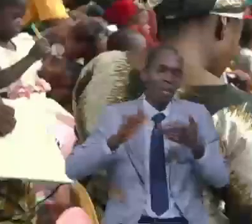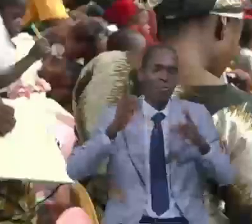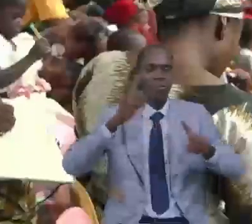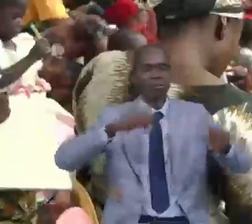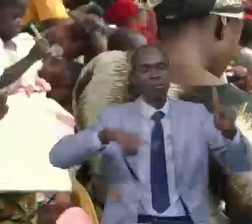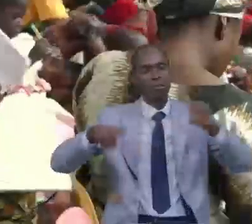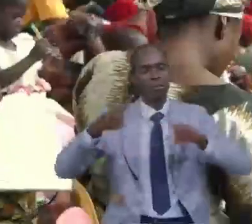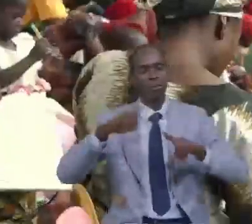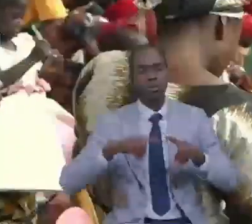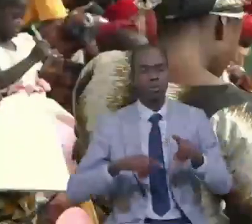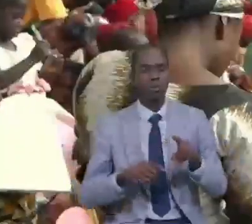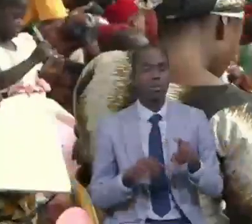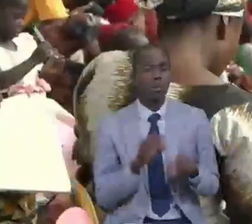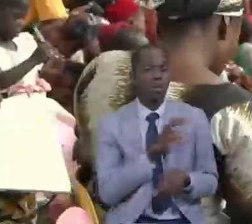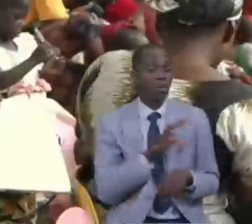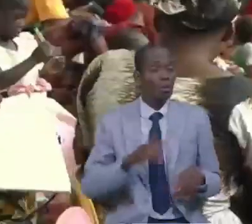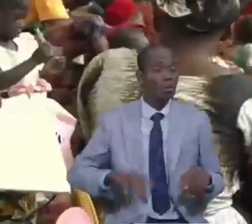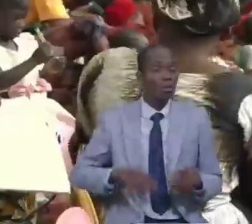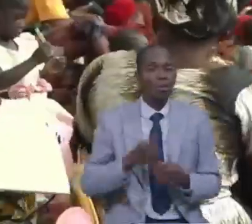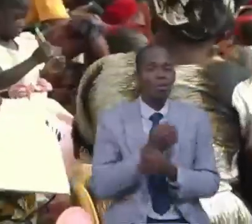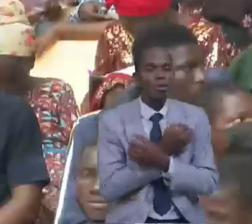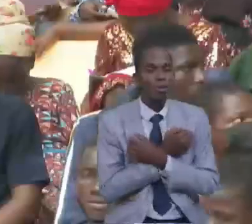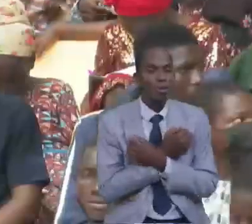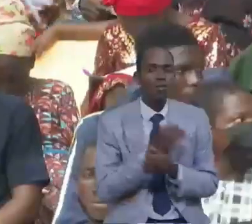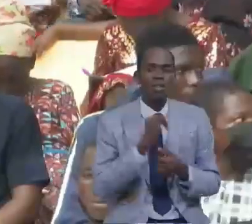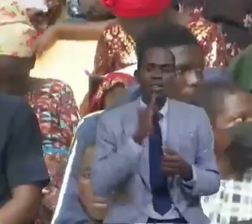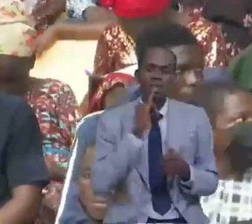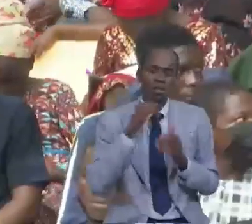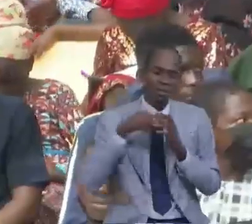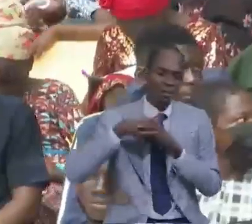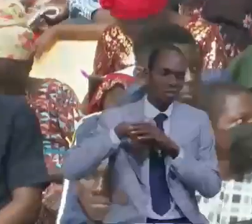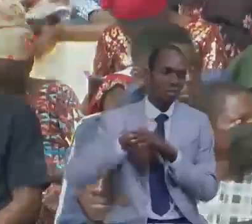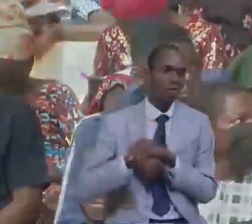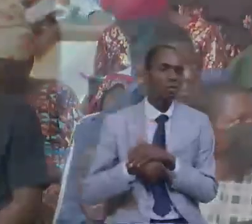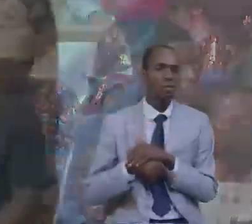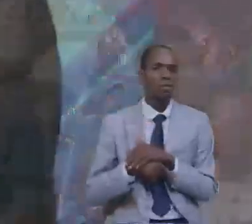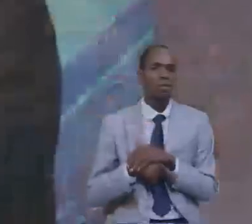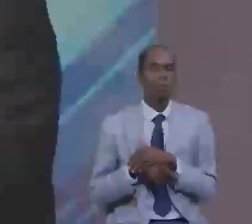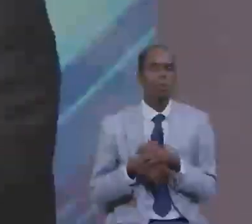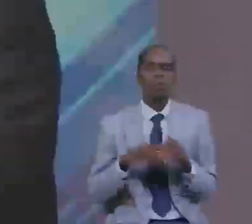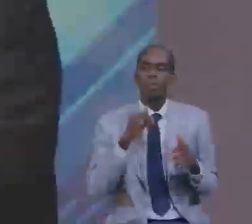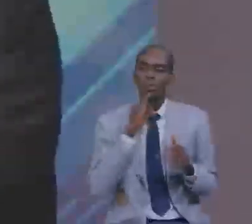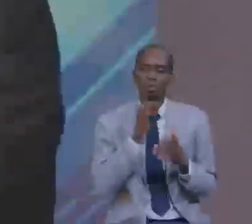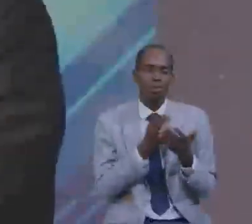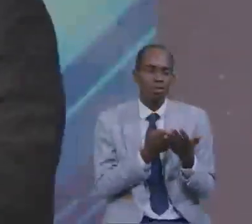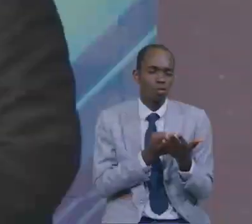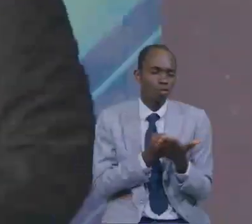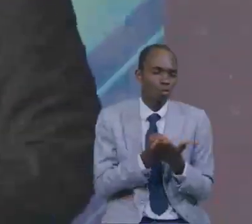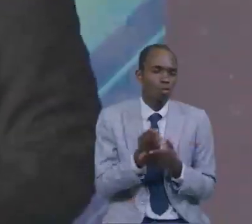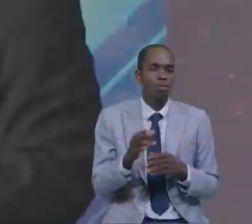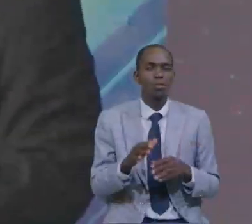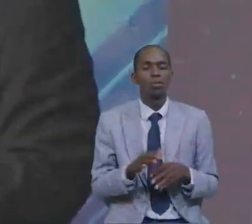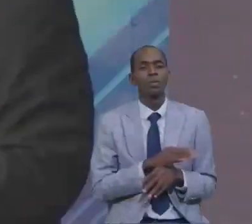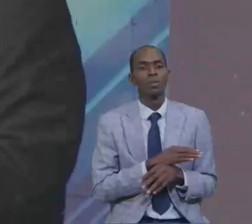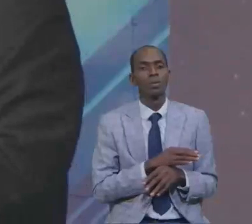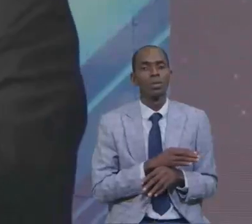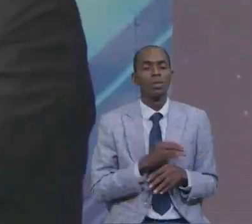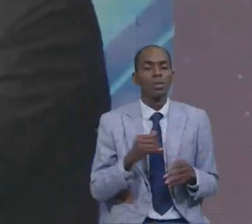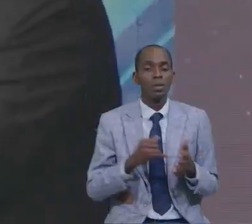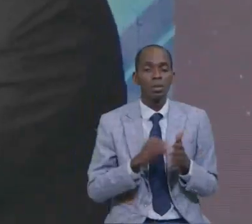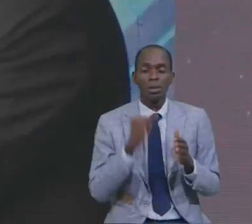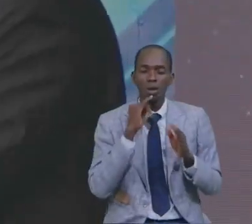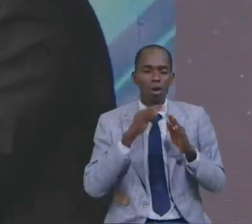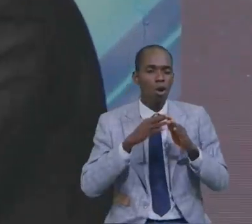sincere, is transparent, is helpful. Christ's love is